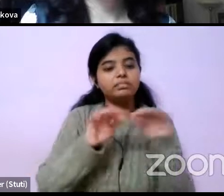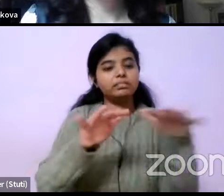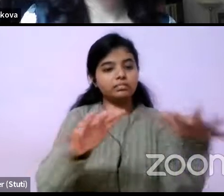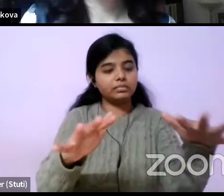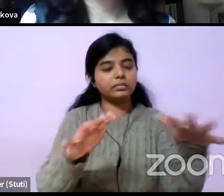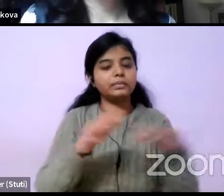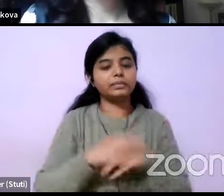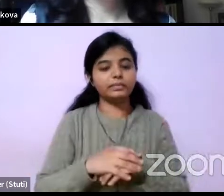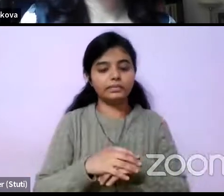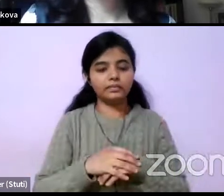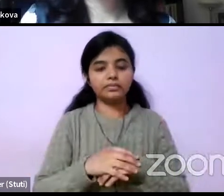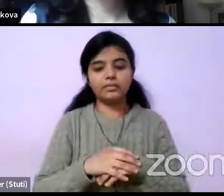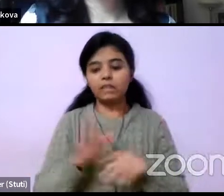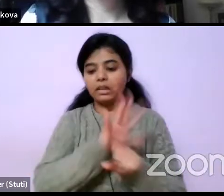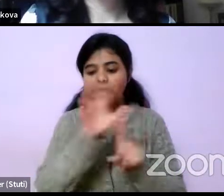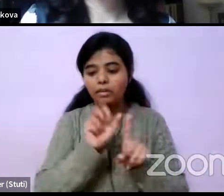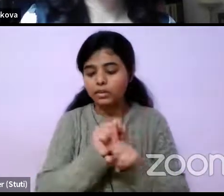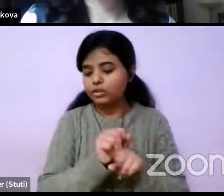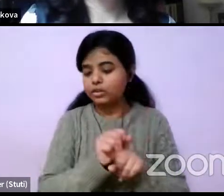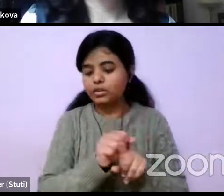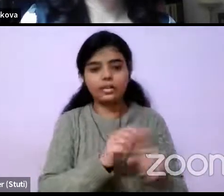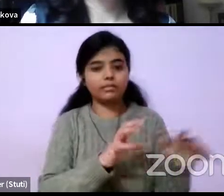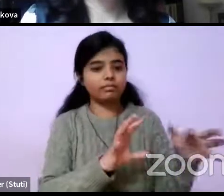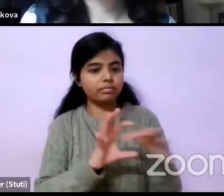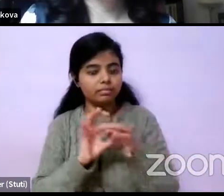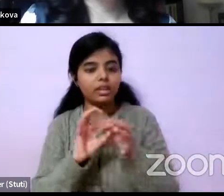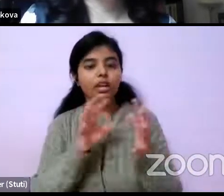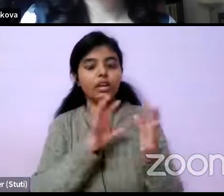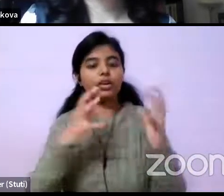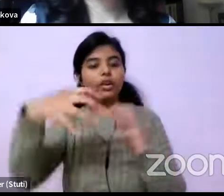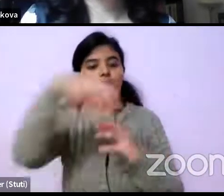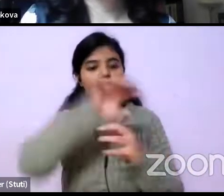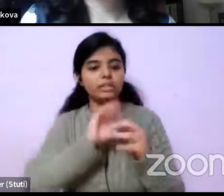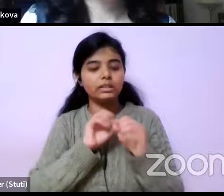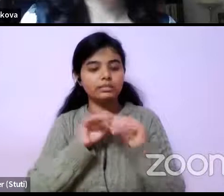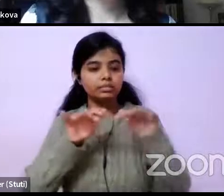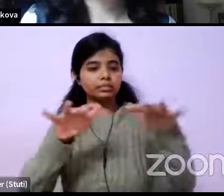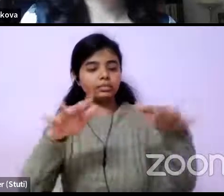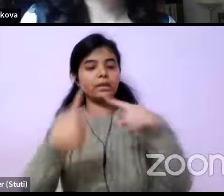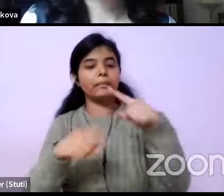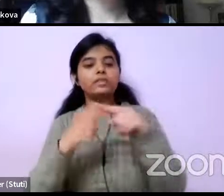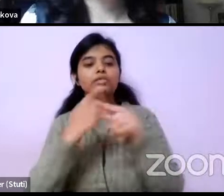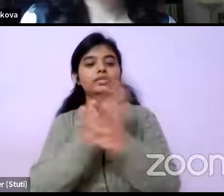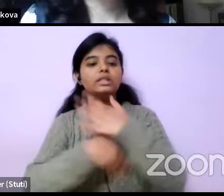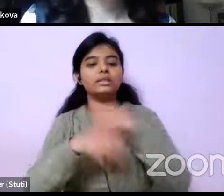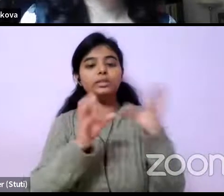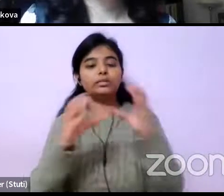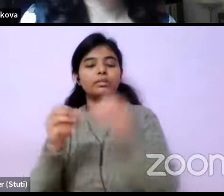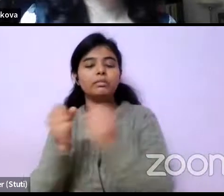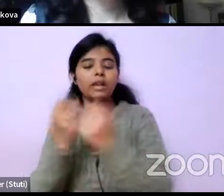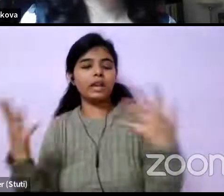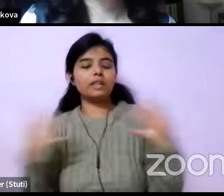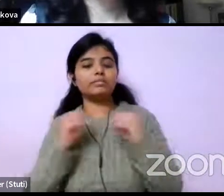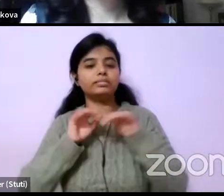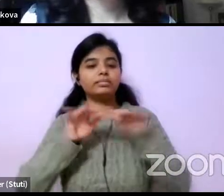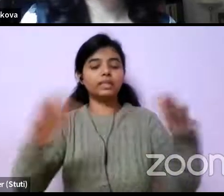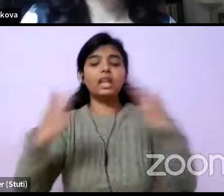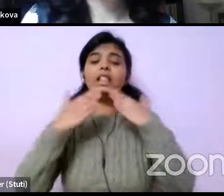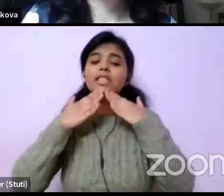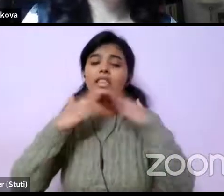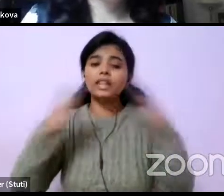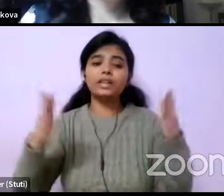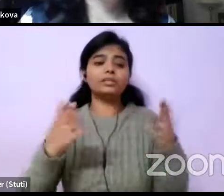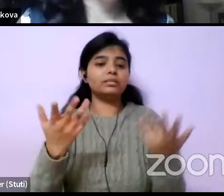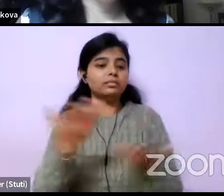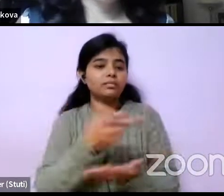promoted across cultures, across countries, and across disability groups. So thank you for a very